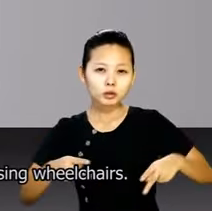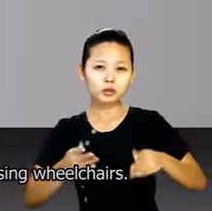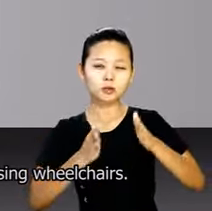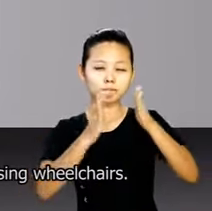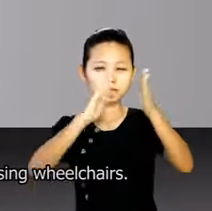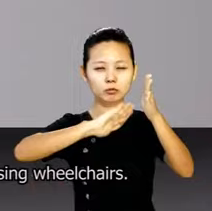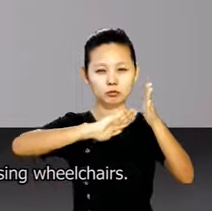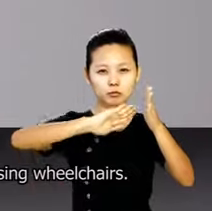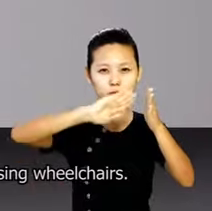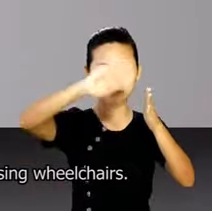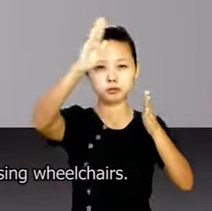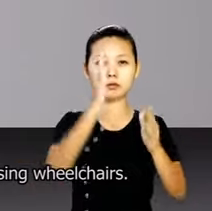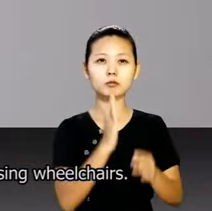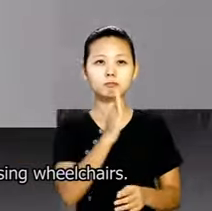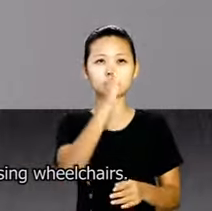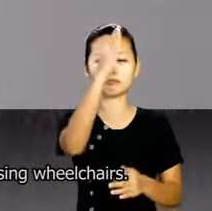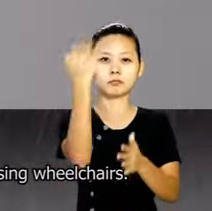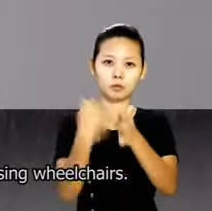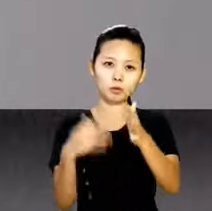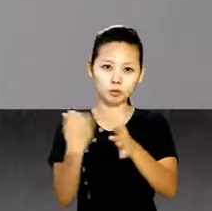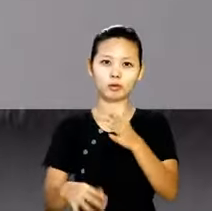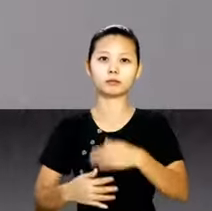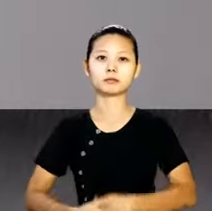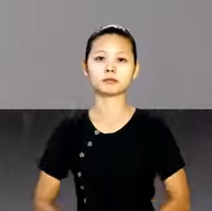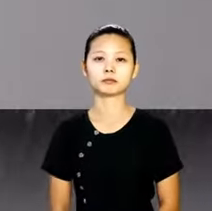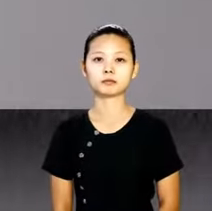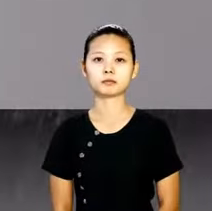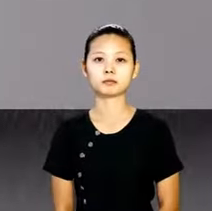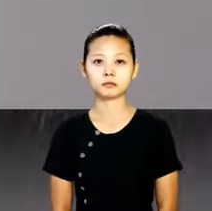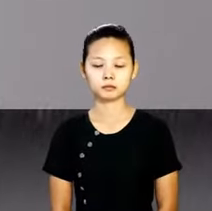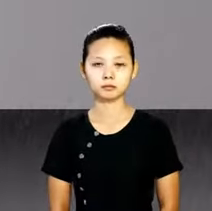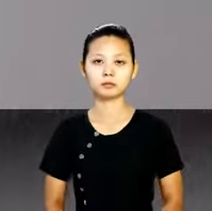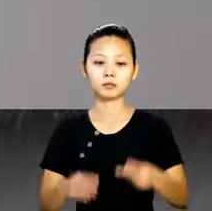for disabled people using wheelchairs.